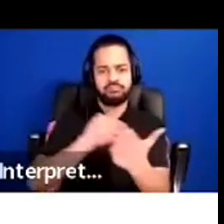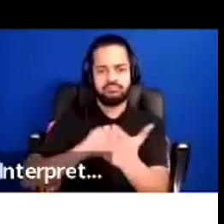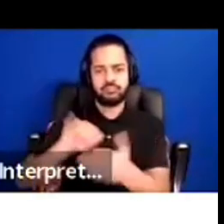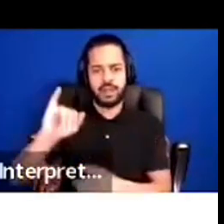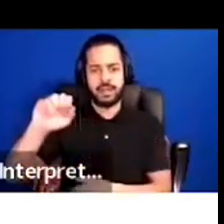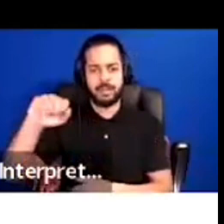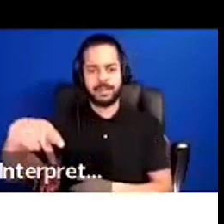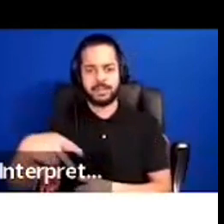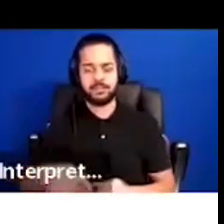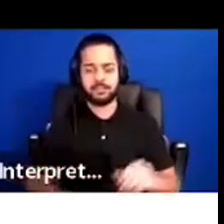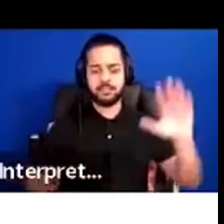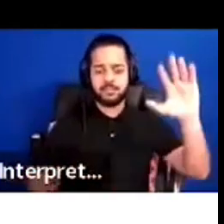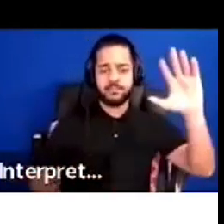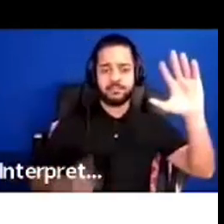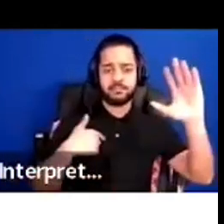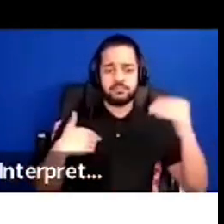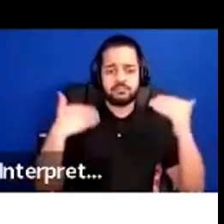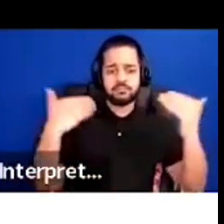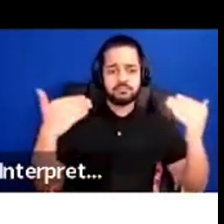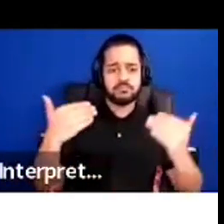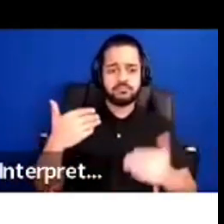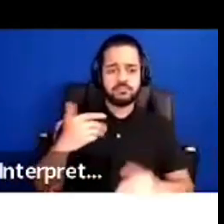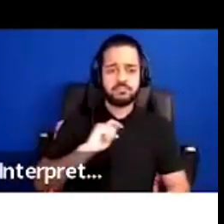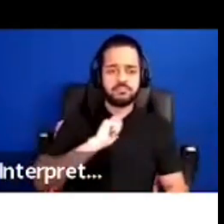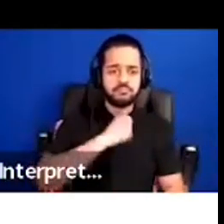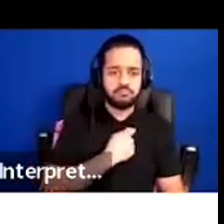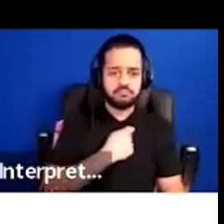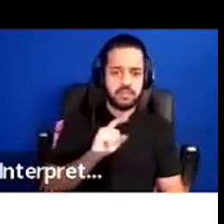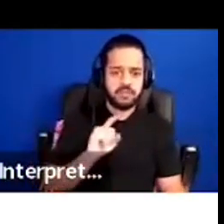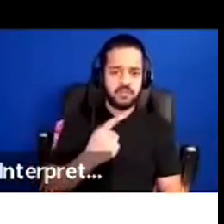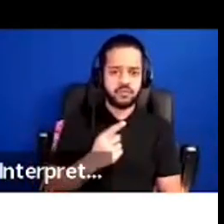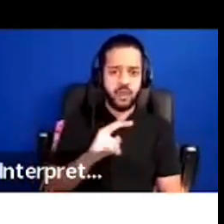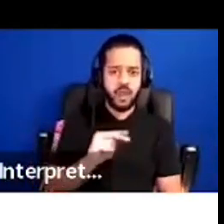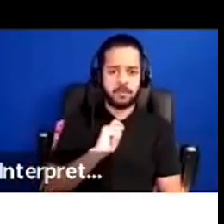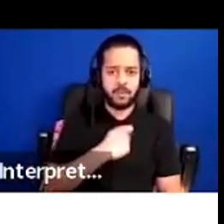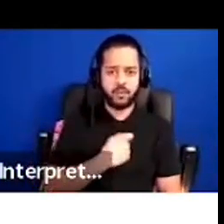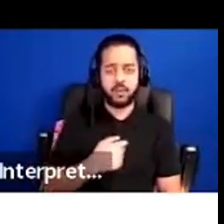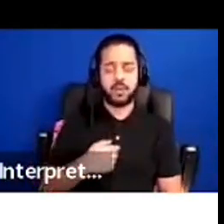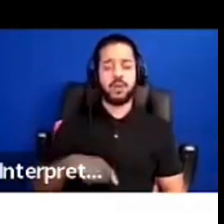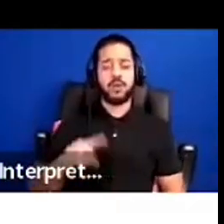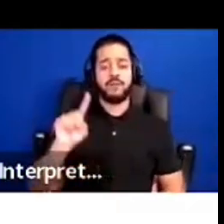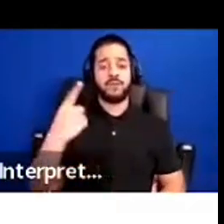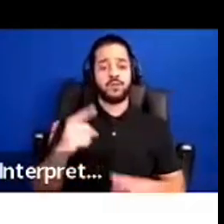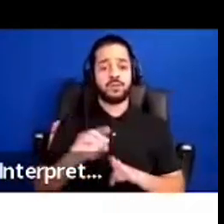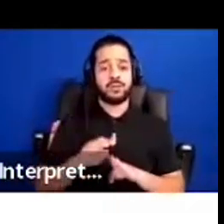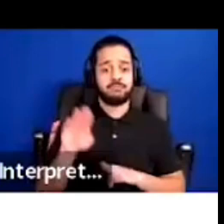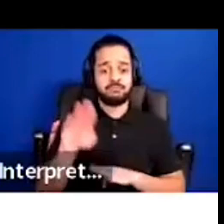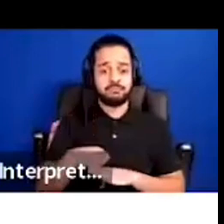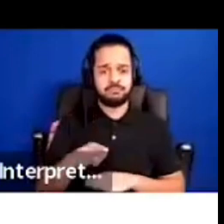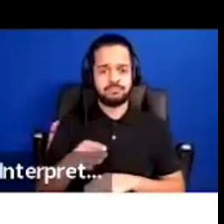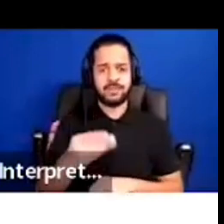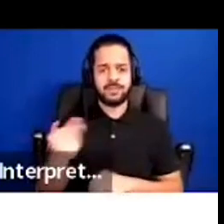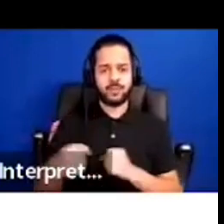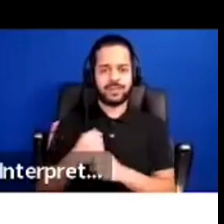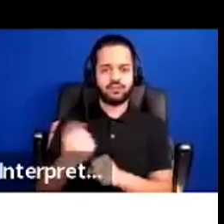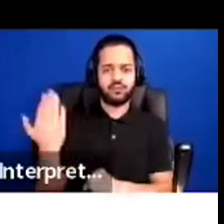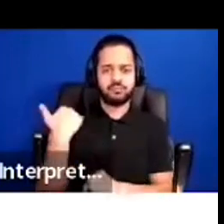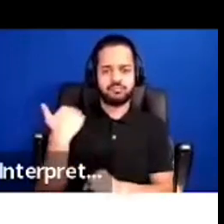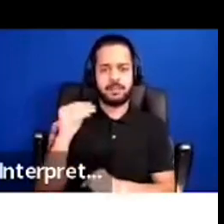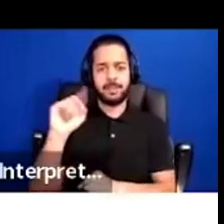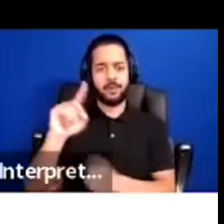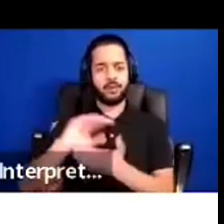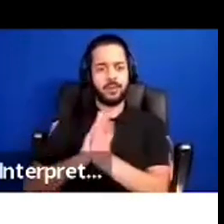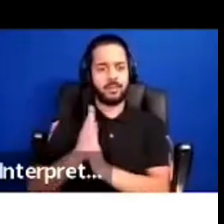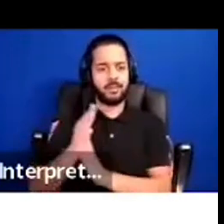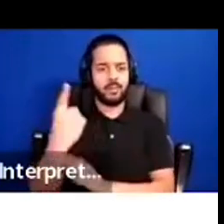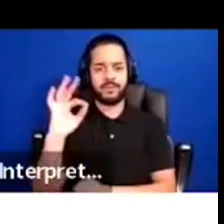I'll go ahead and boldly unmute first. I will say a great step was years ago when Maryland became one of the first states, and